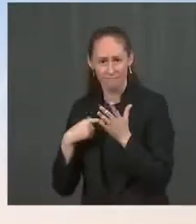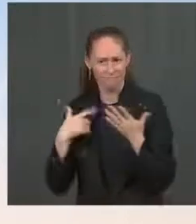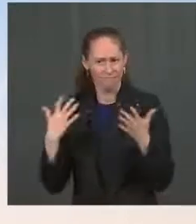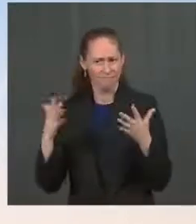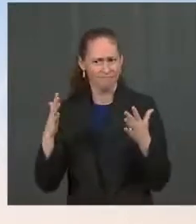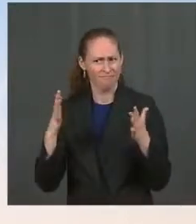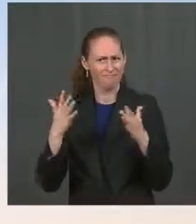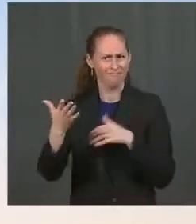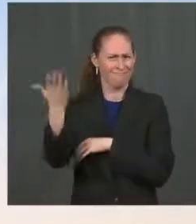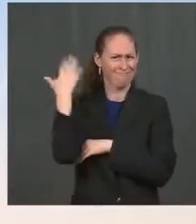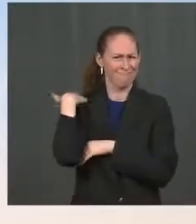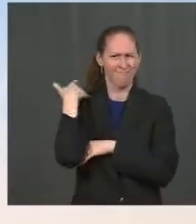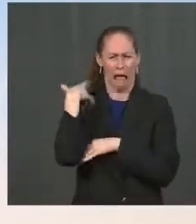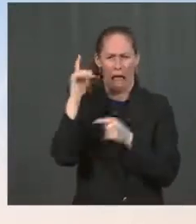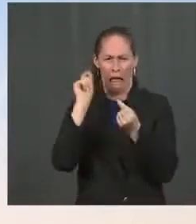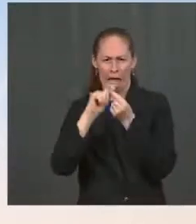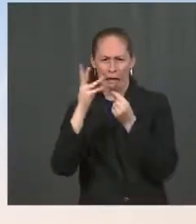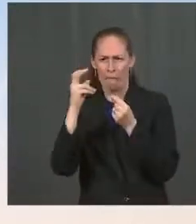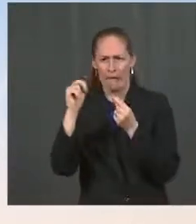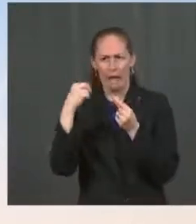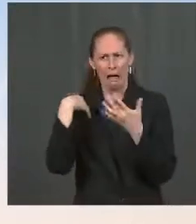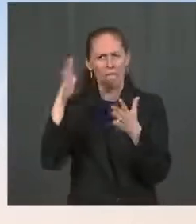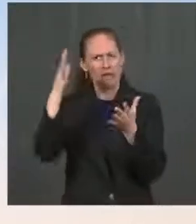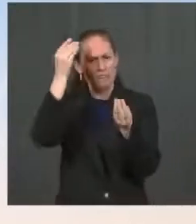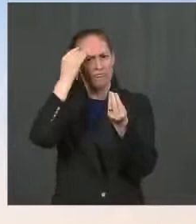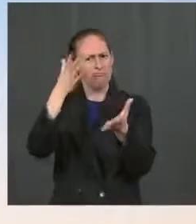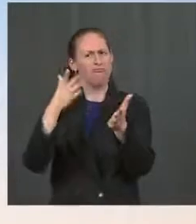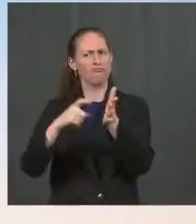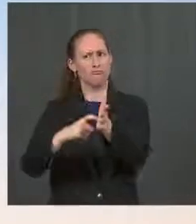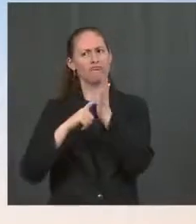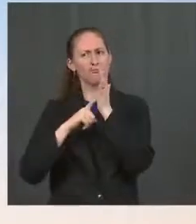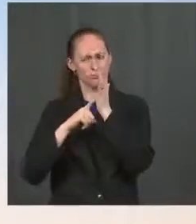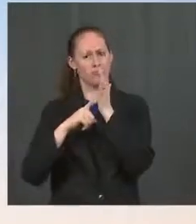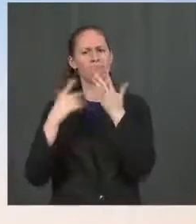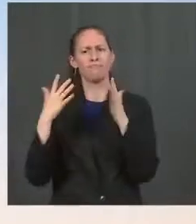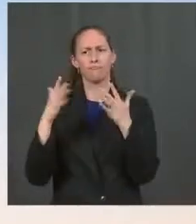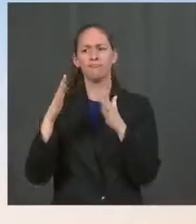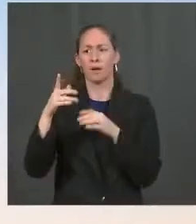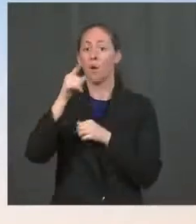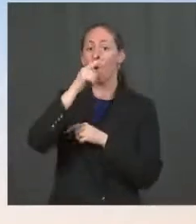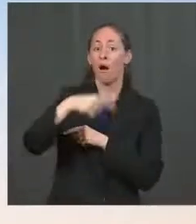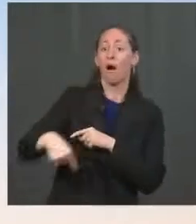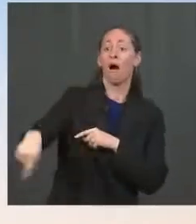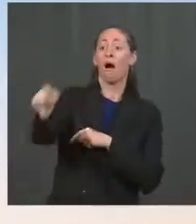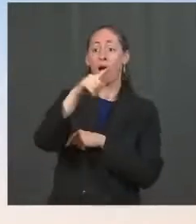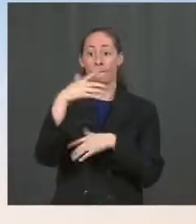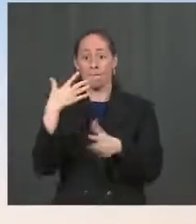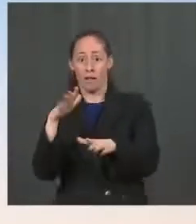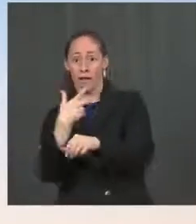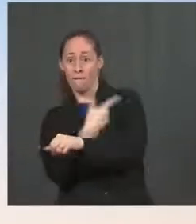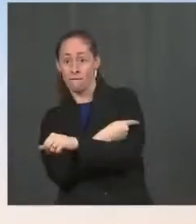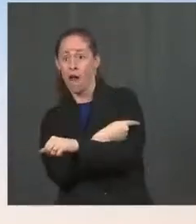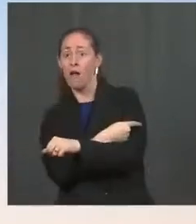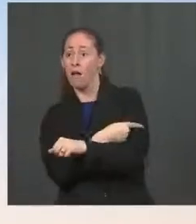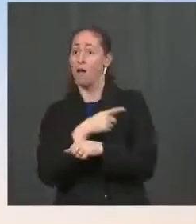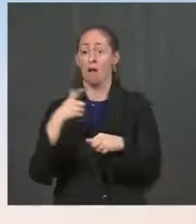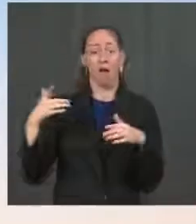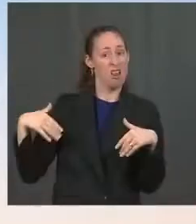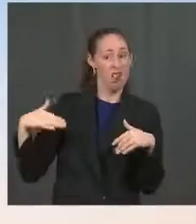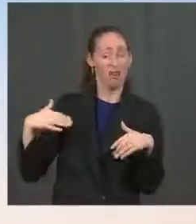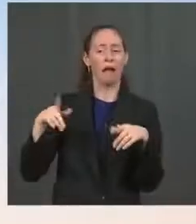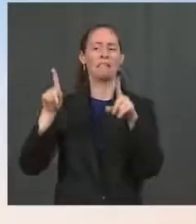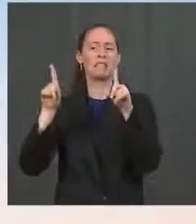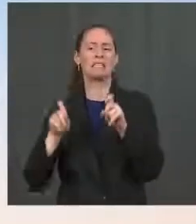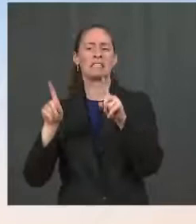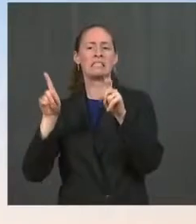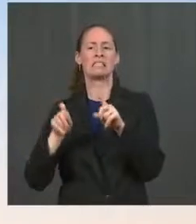a requirement of attestation, which is that individuals would have to attest either they're vaccinated or be tested. So this is the next step building